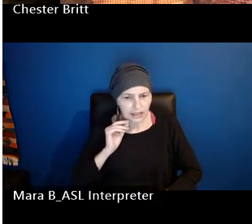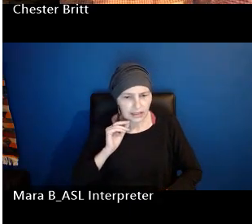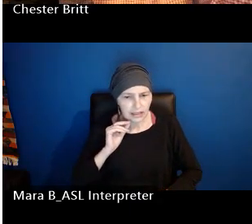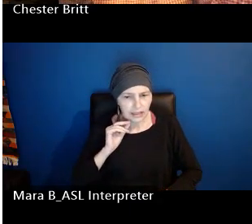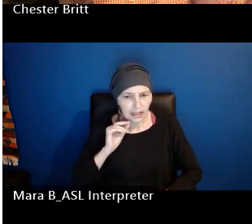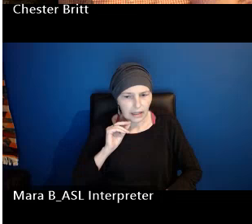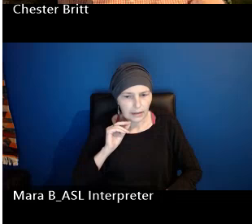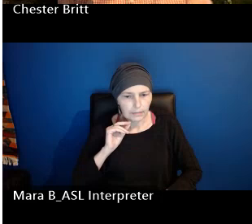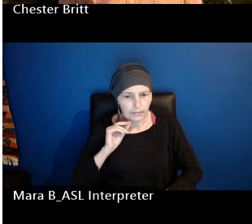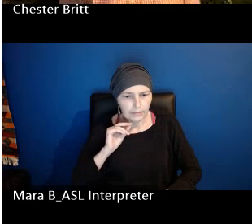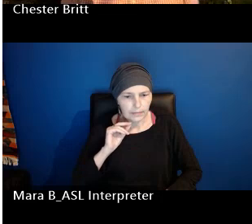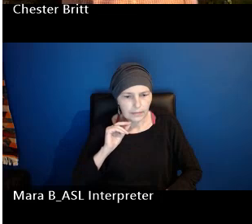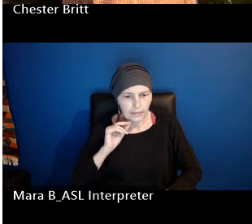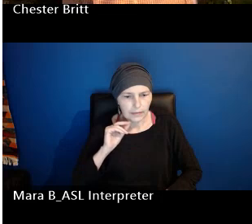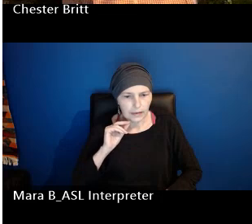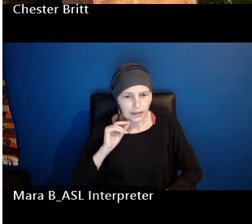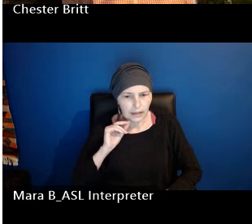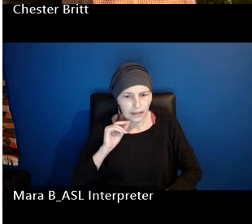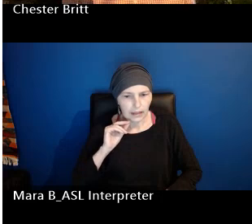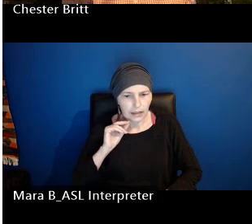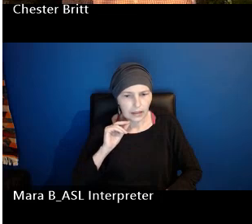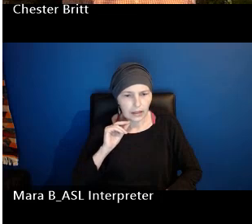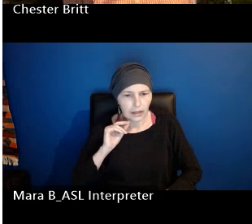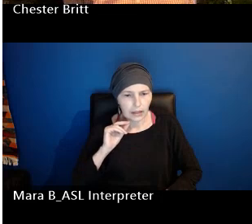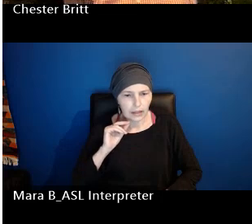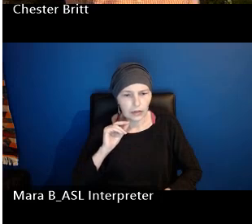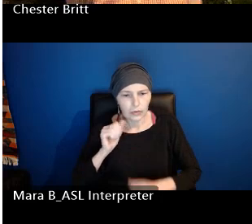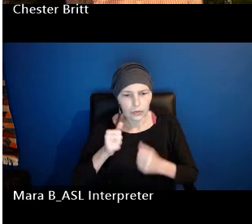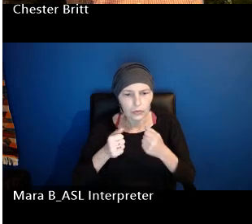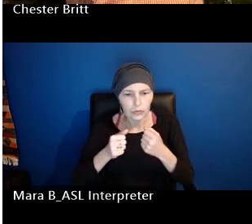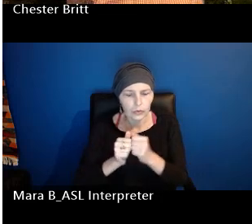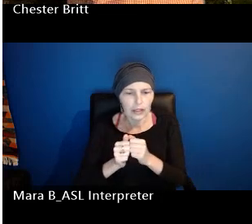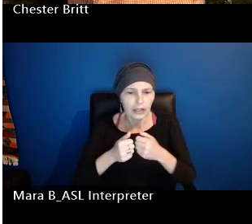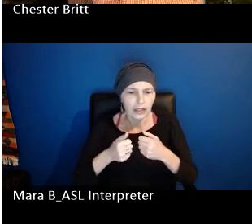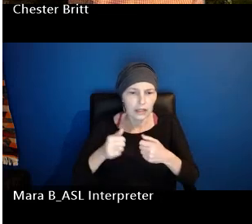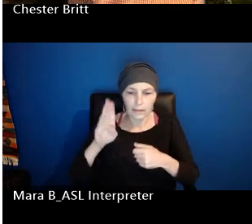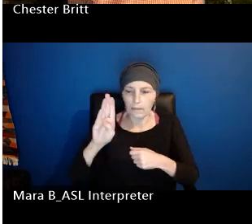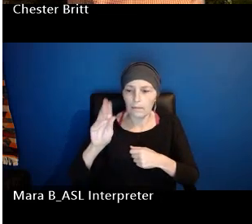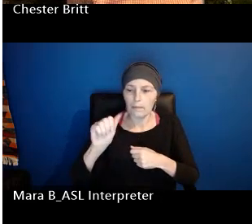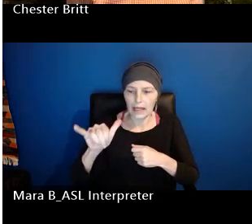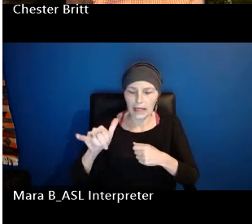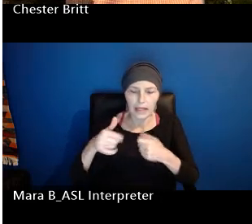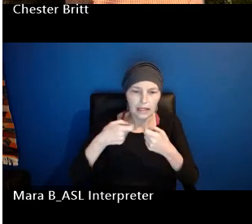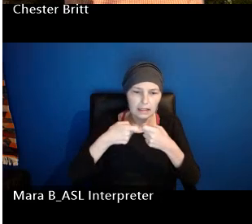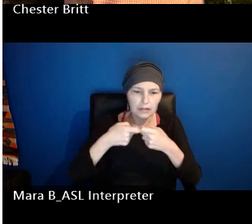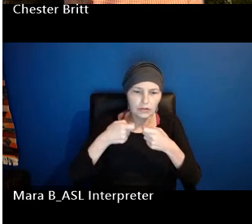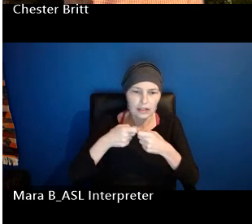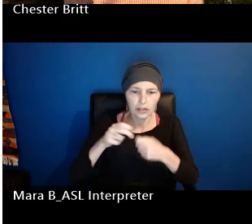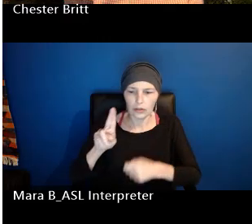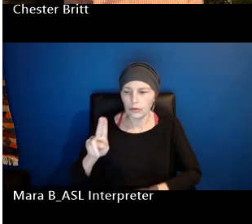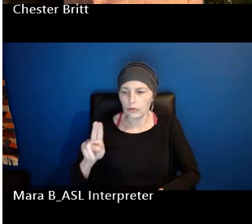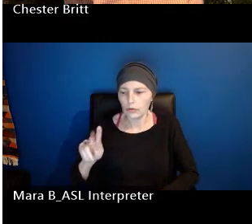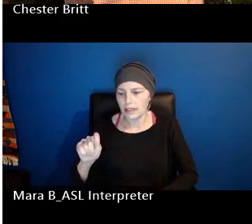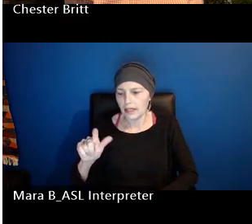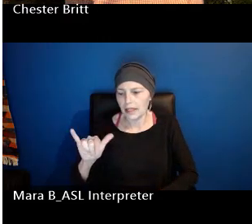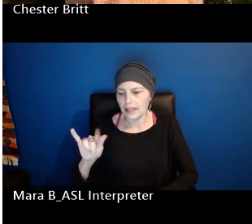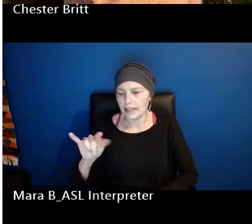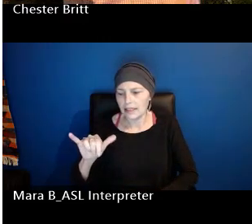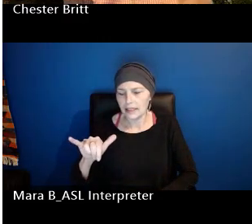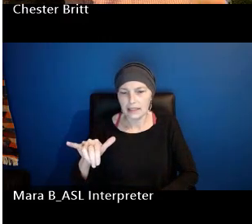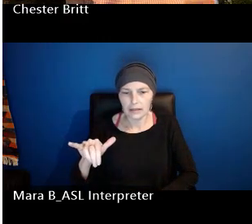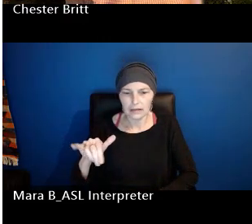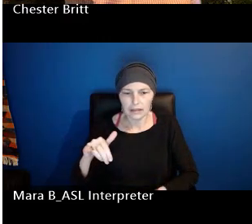the electric utility, and I do not believe that